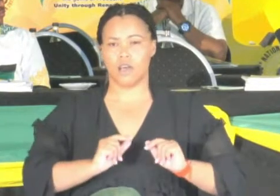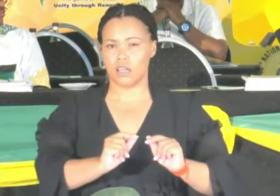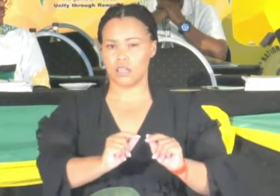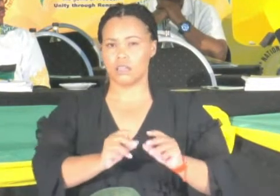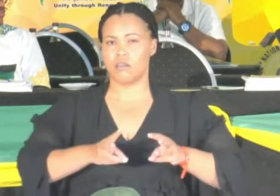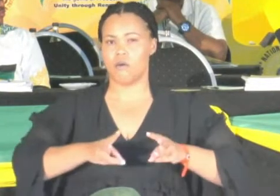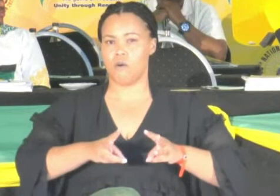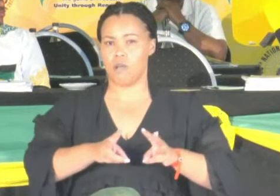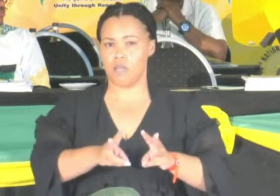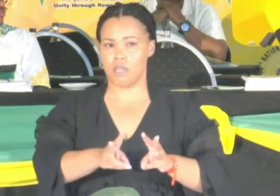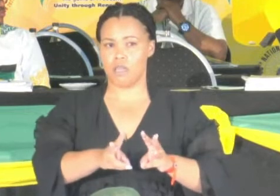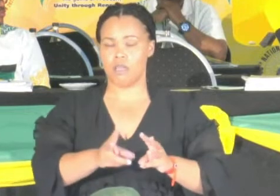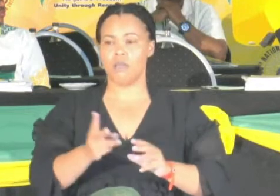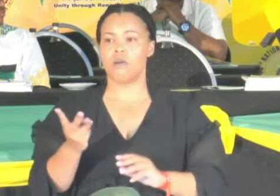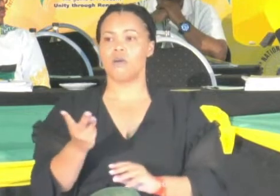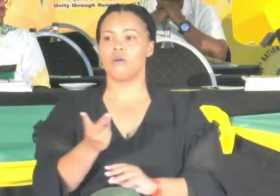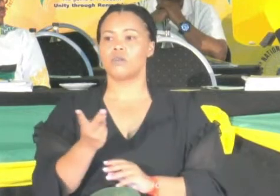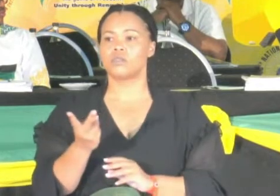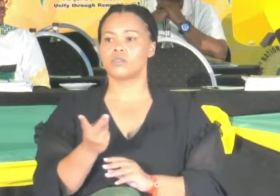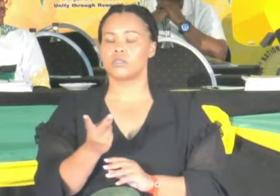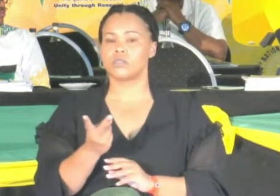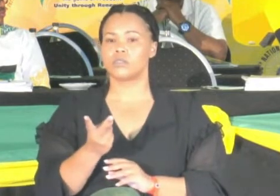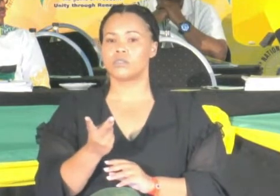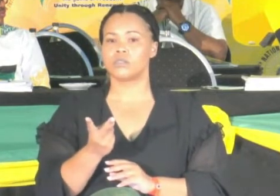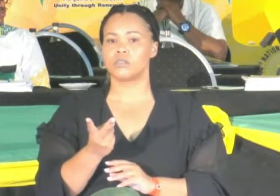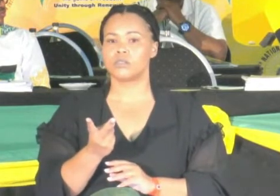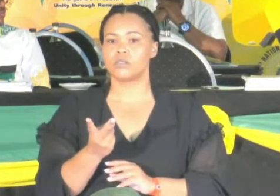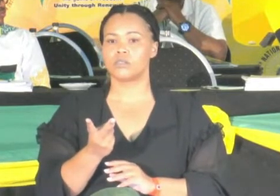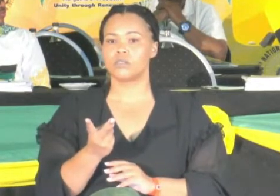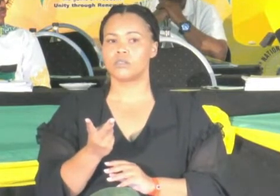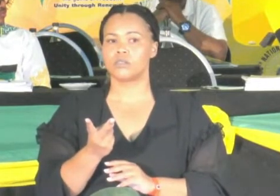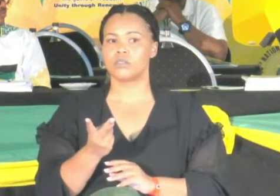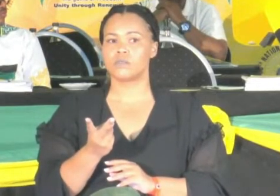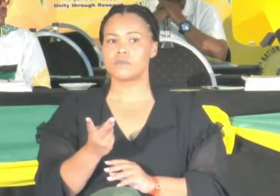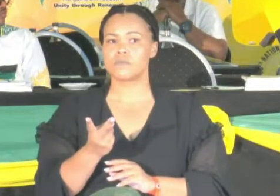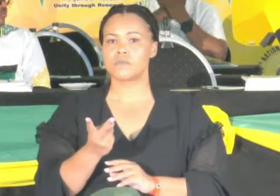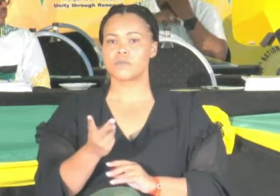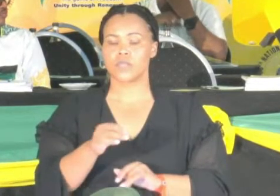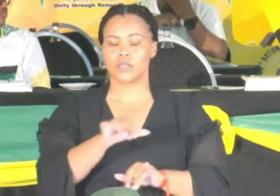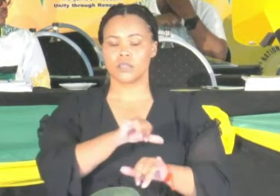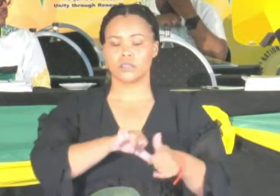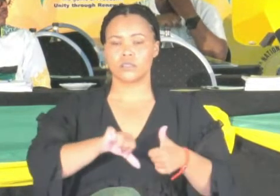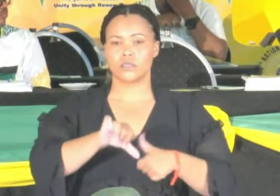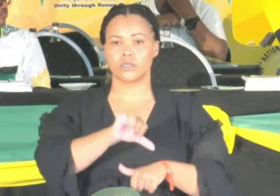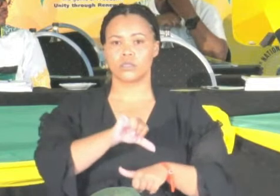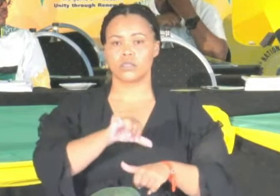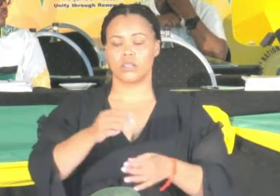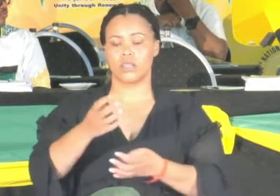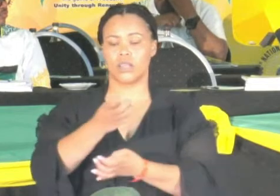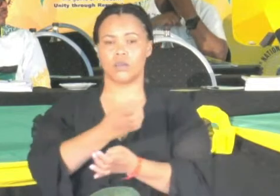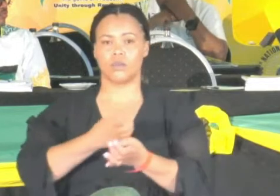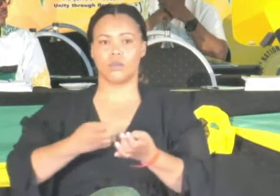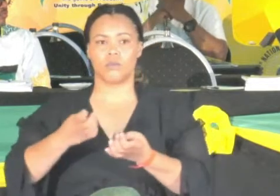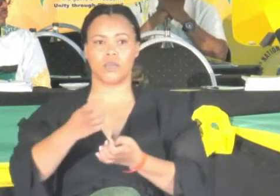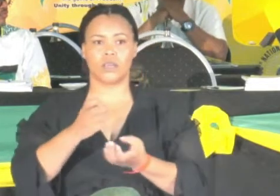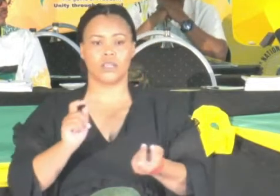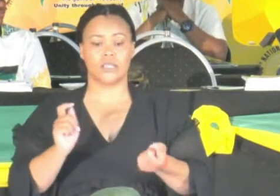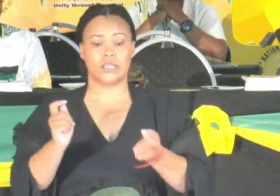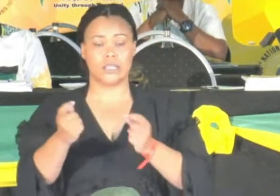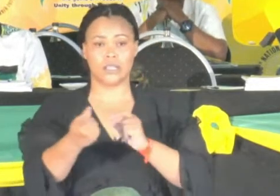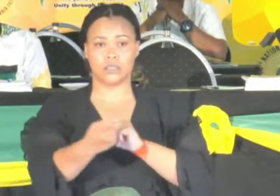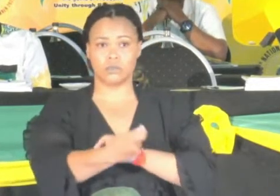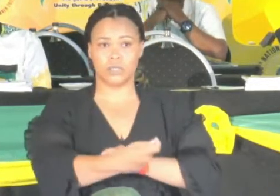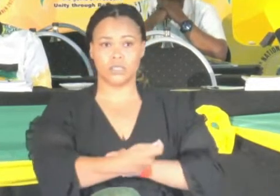and also deepen the impact of the fundamental social and economic transformation that